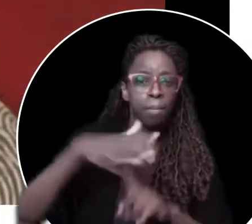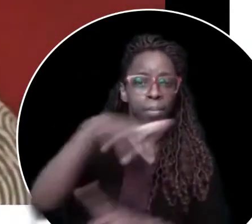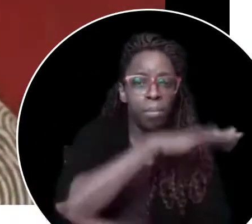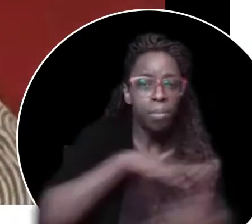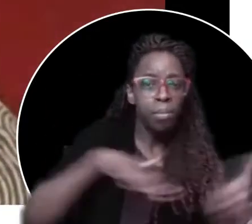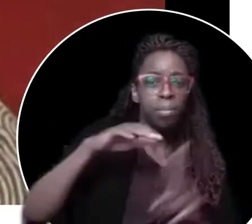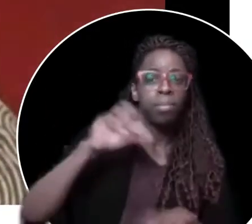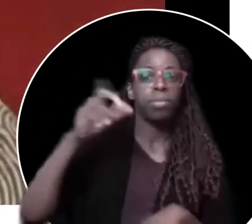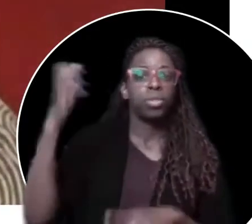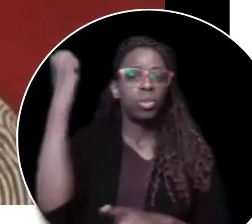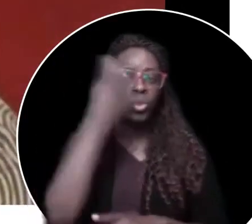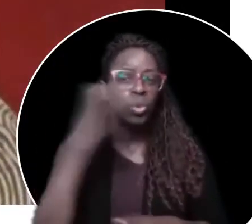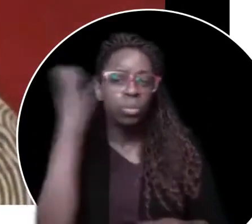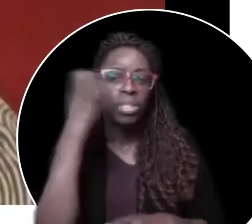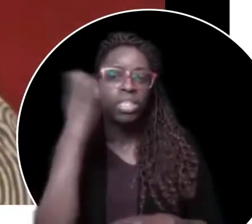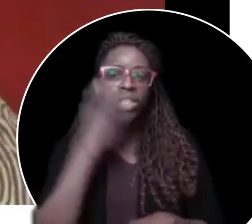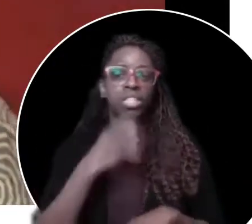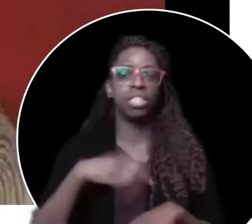where